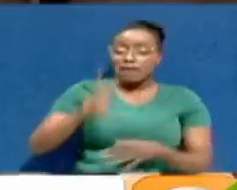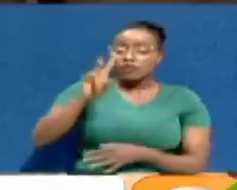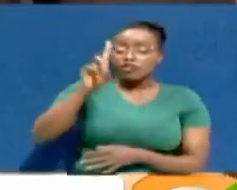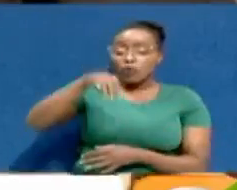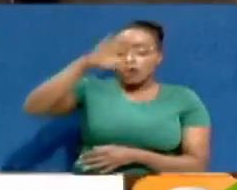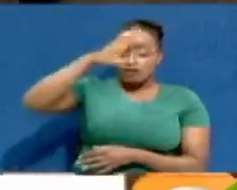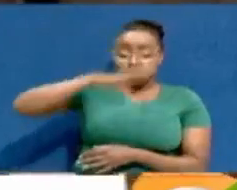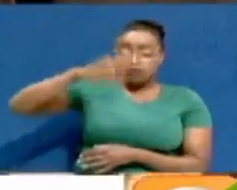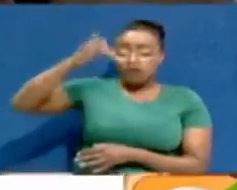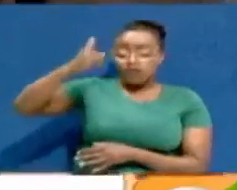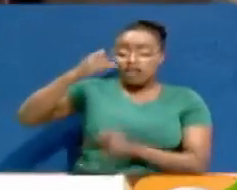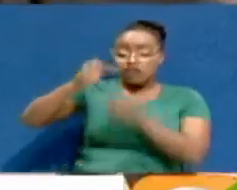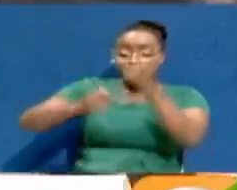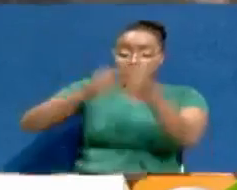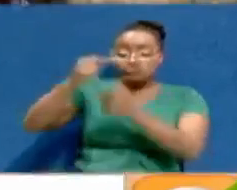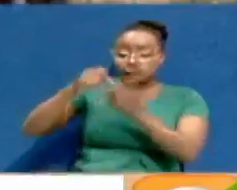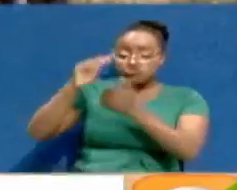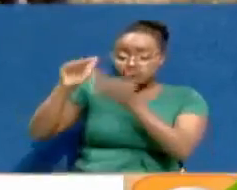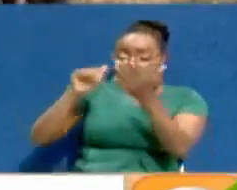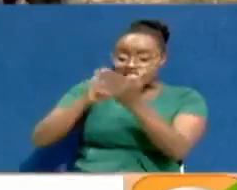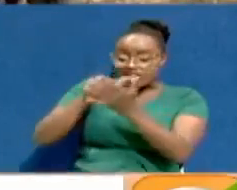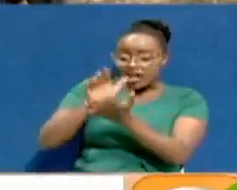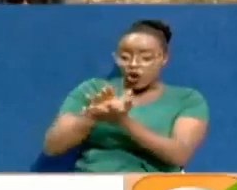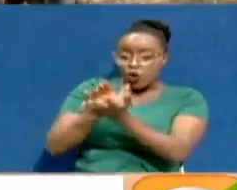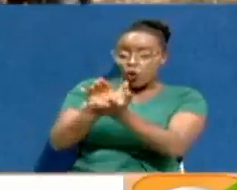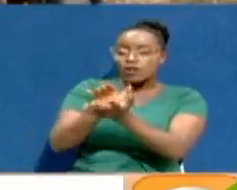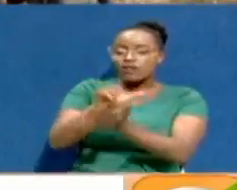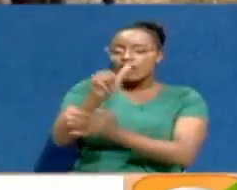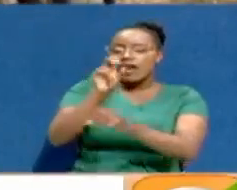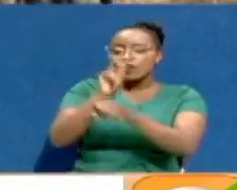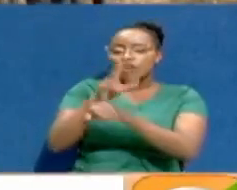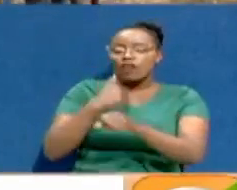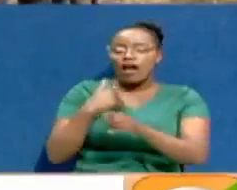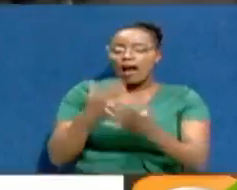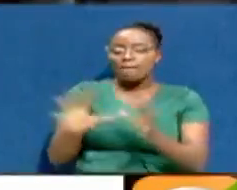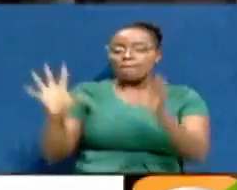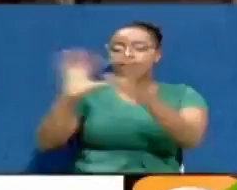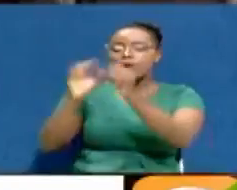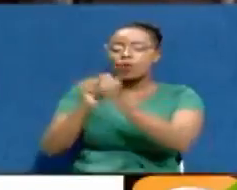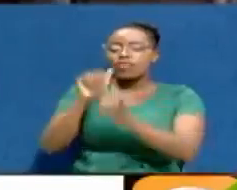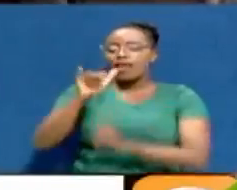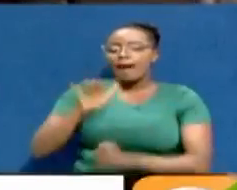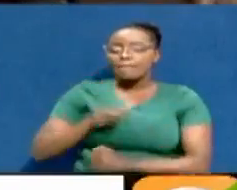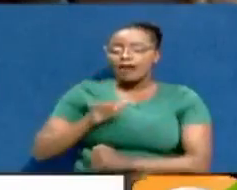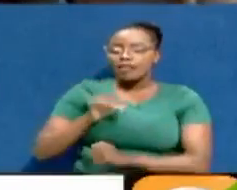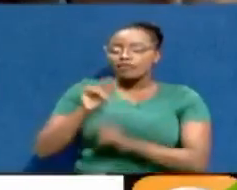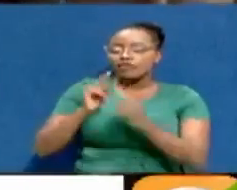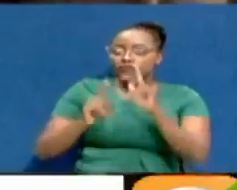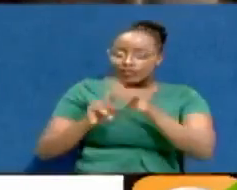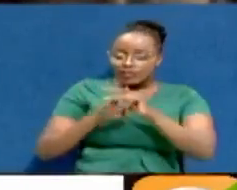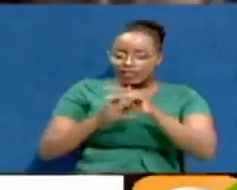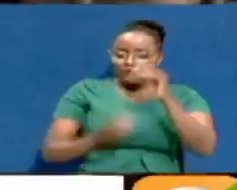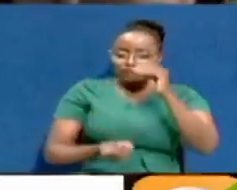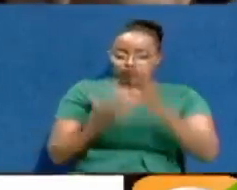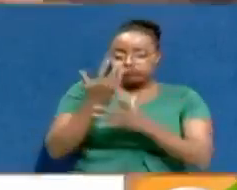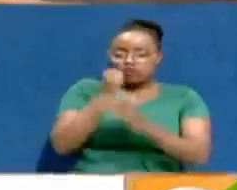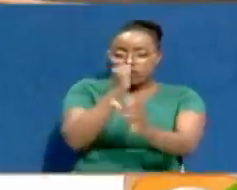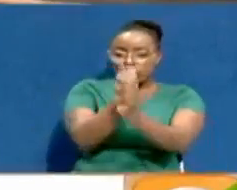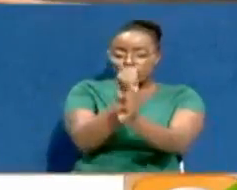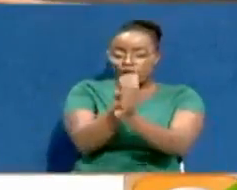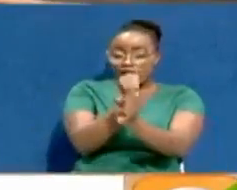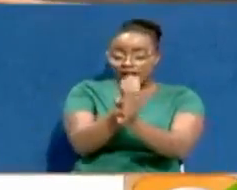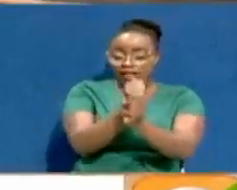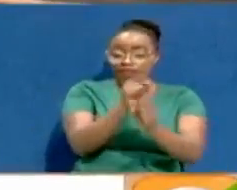21 elephants are currently sheltered at the sanctuary. 12 have been reunited with their mothers since the sanctuary began its